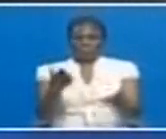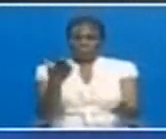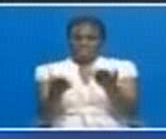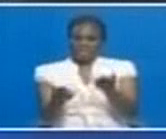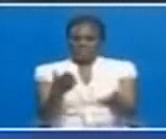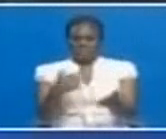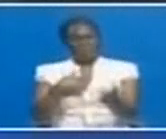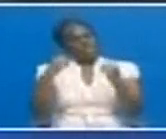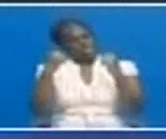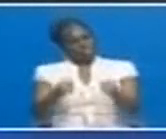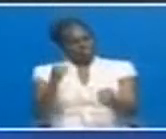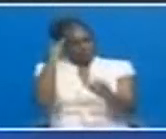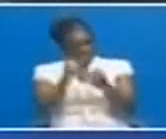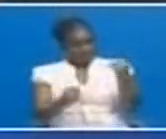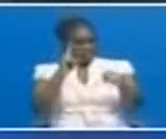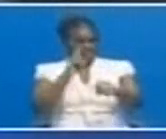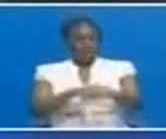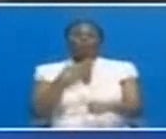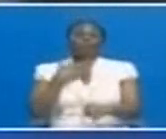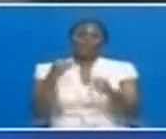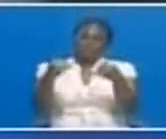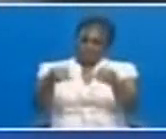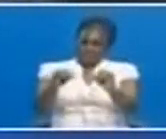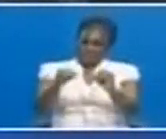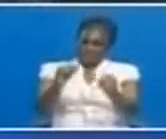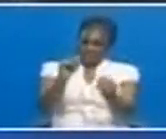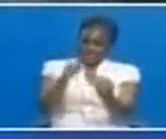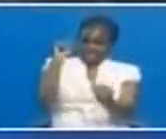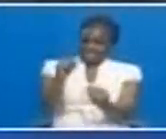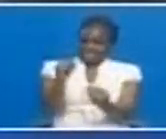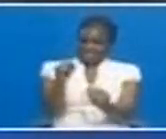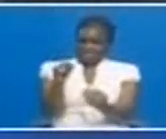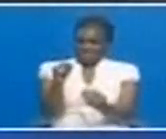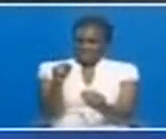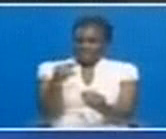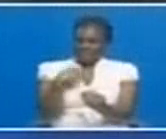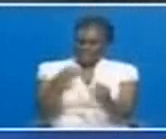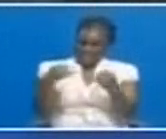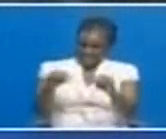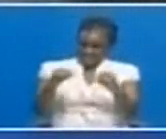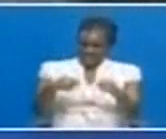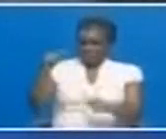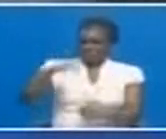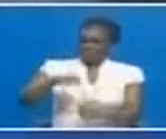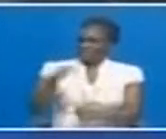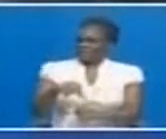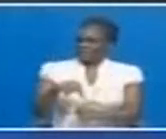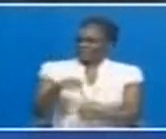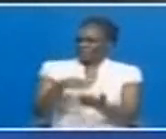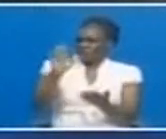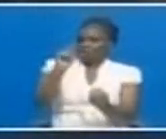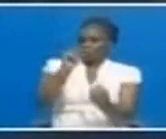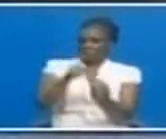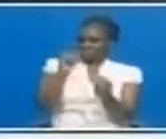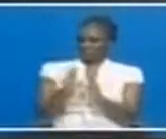be strong in the last 100, because I wanted to test that, but I'm still fine, I'm struggling. So today was also more like a